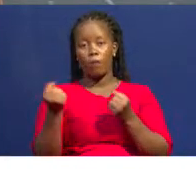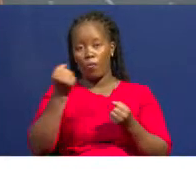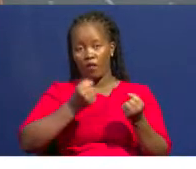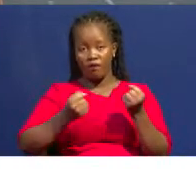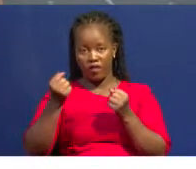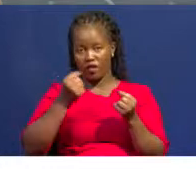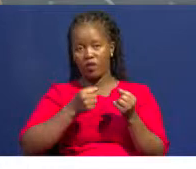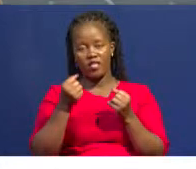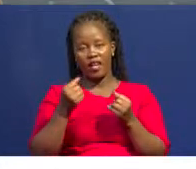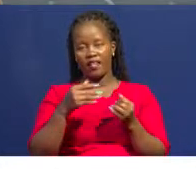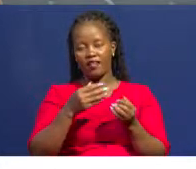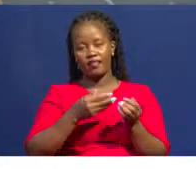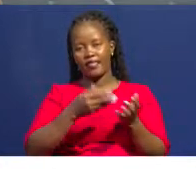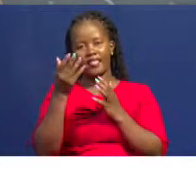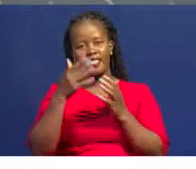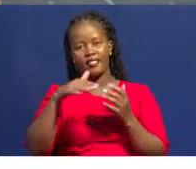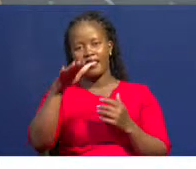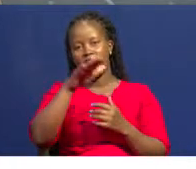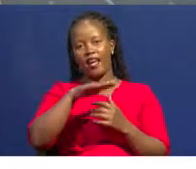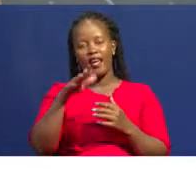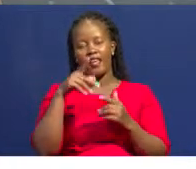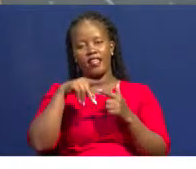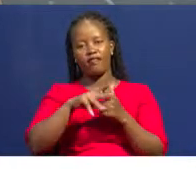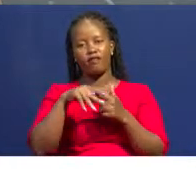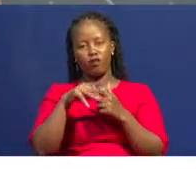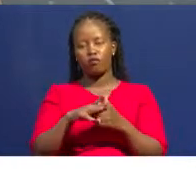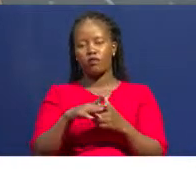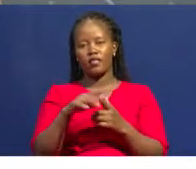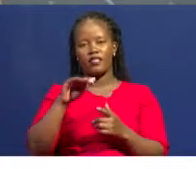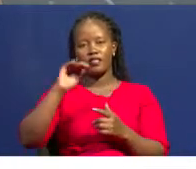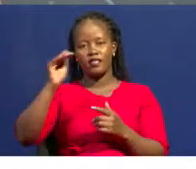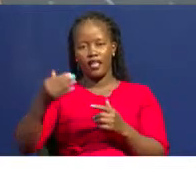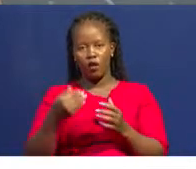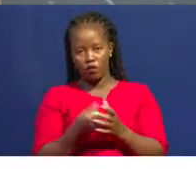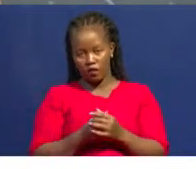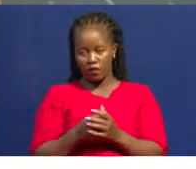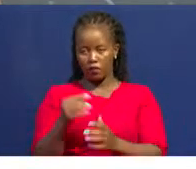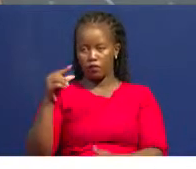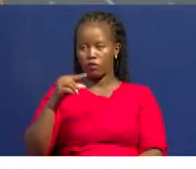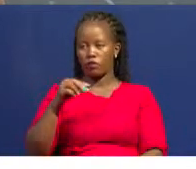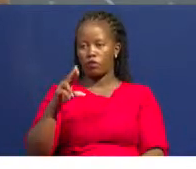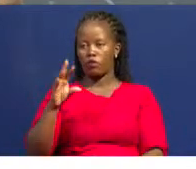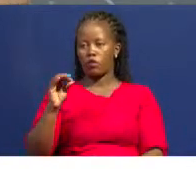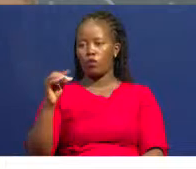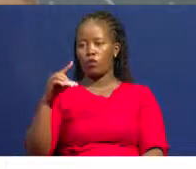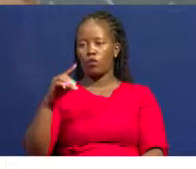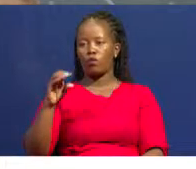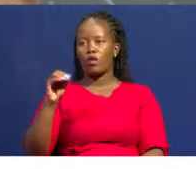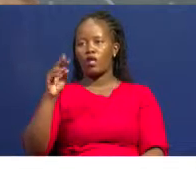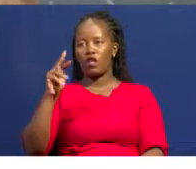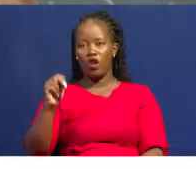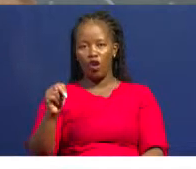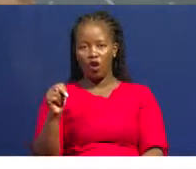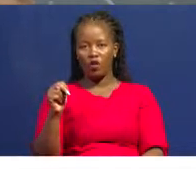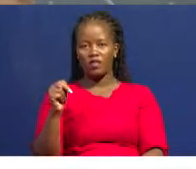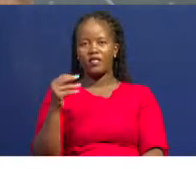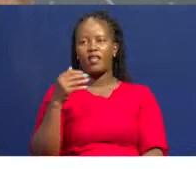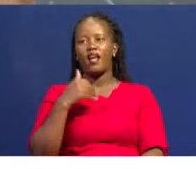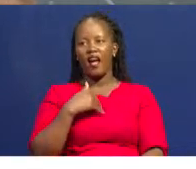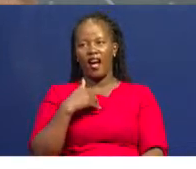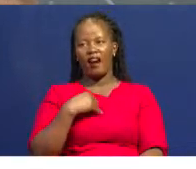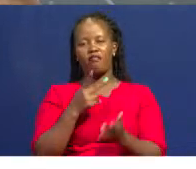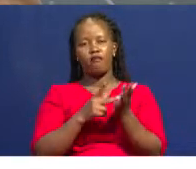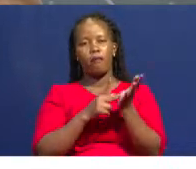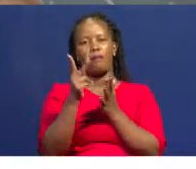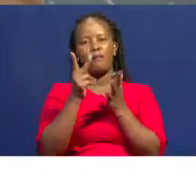Grogan. Have you ever gone to Grogan? You find the Grogan, they are repairing the